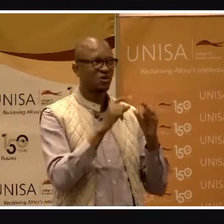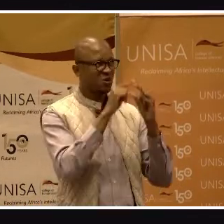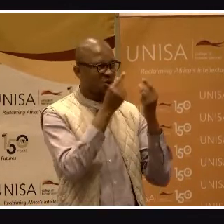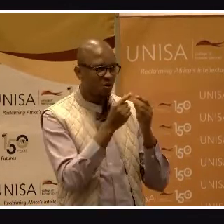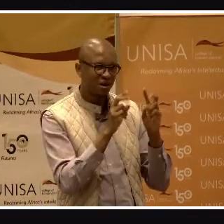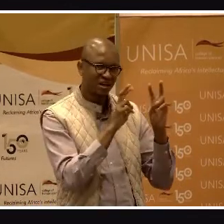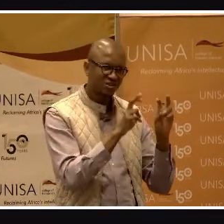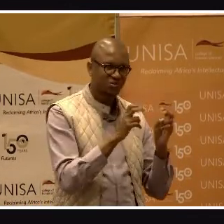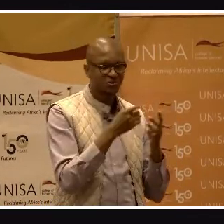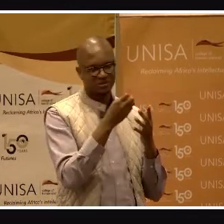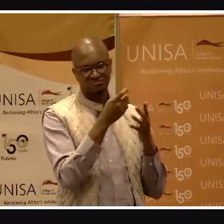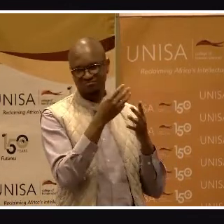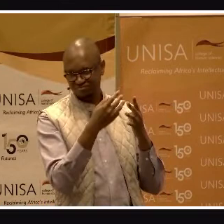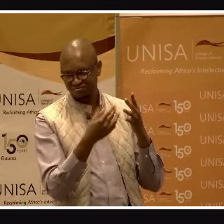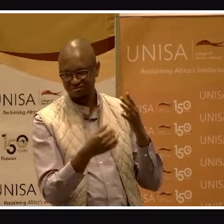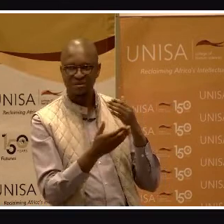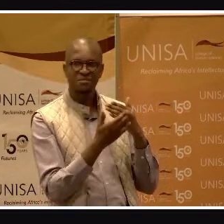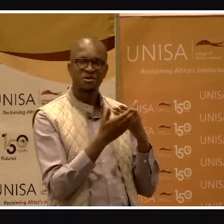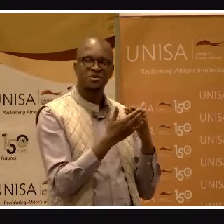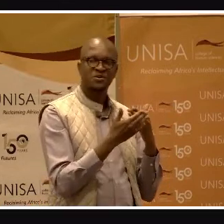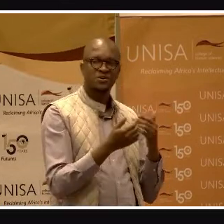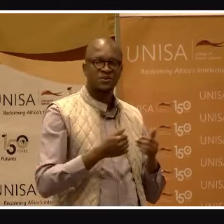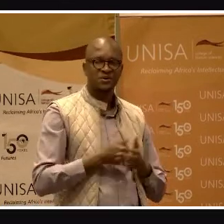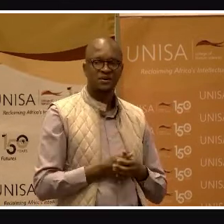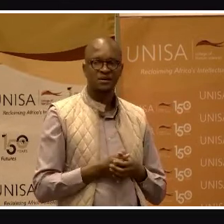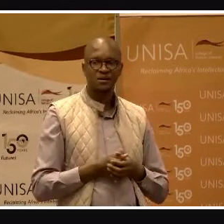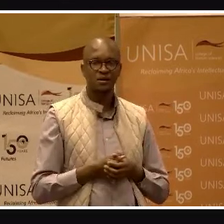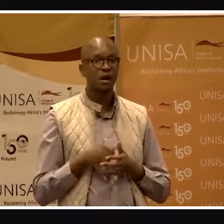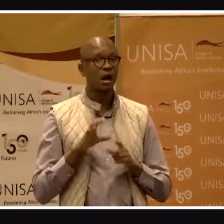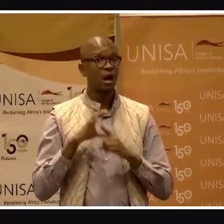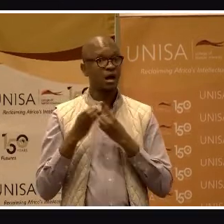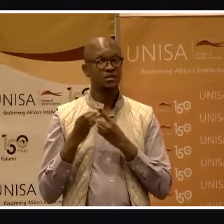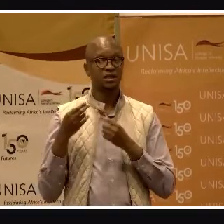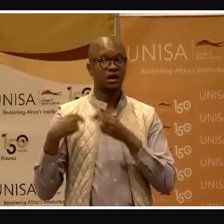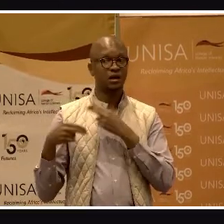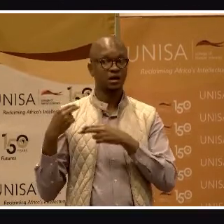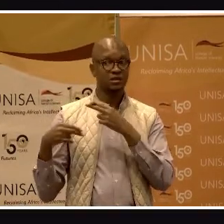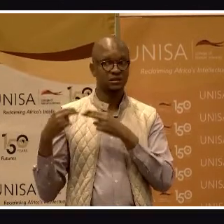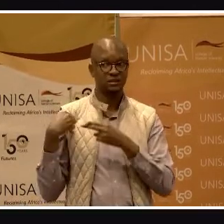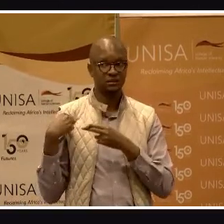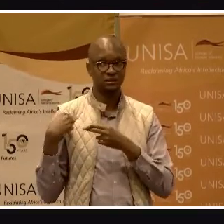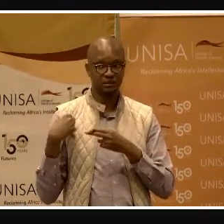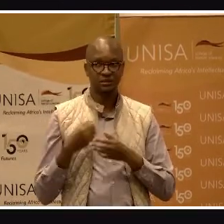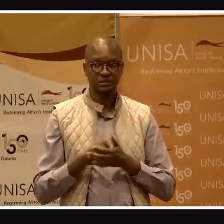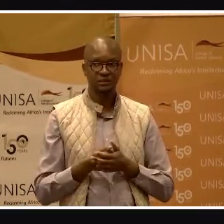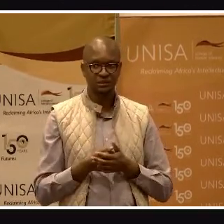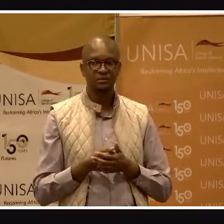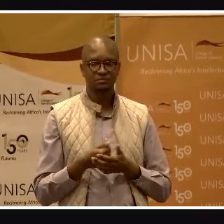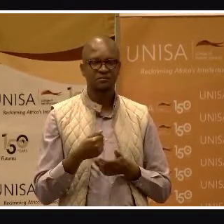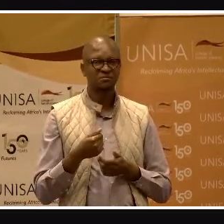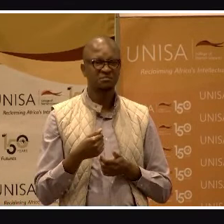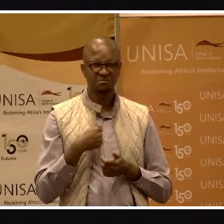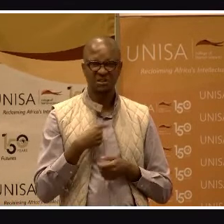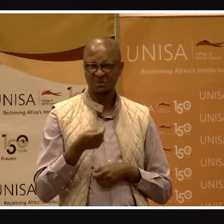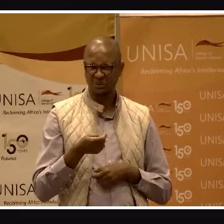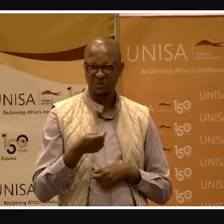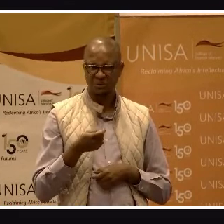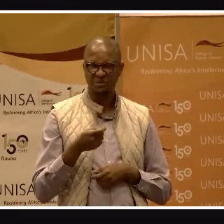we are talking about cultural heritage, which I initially mentioned,